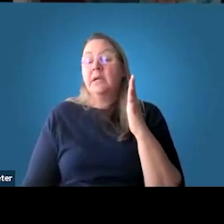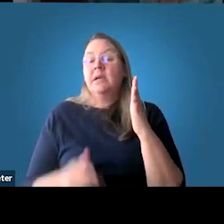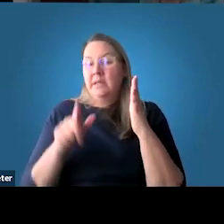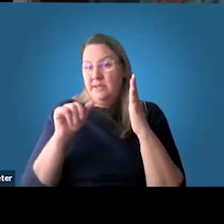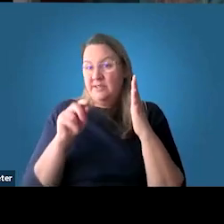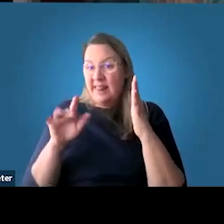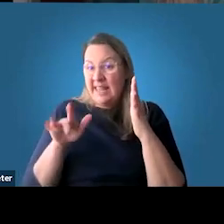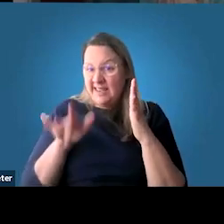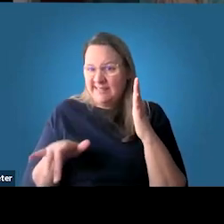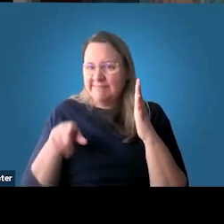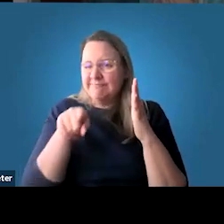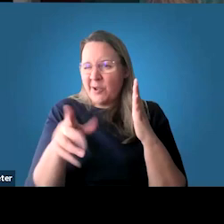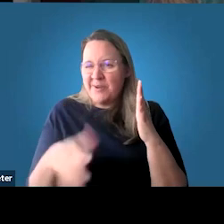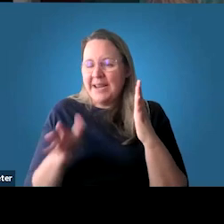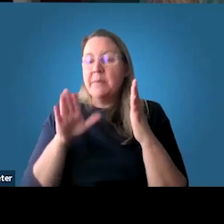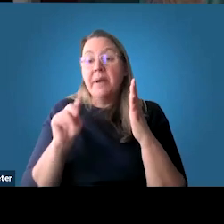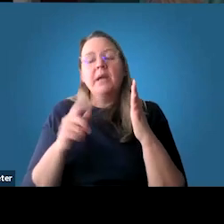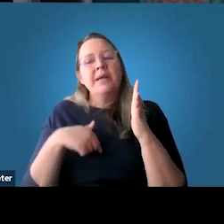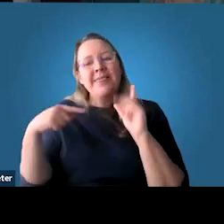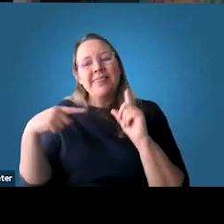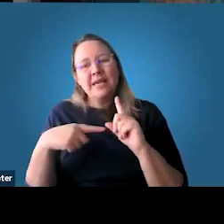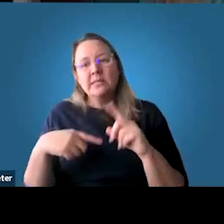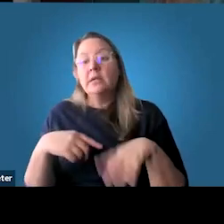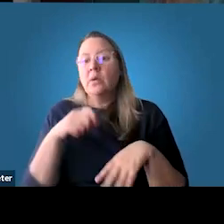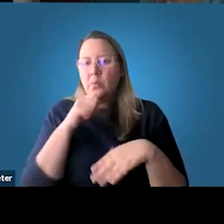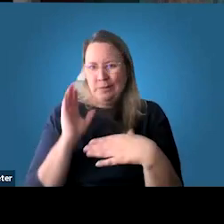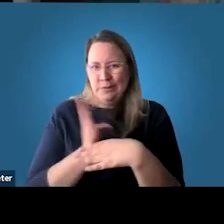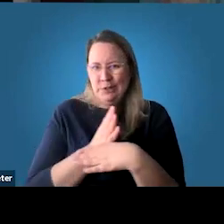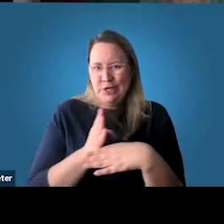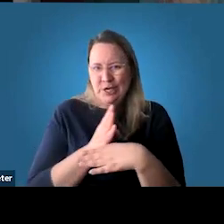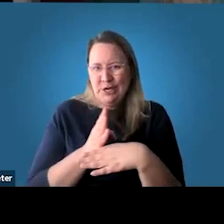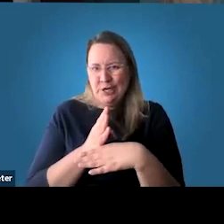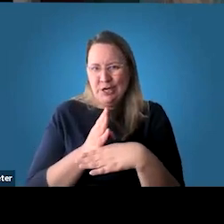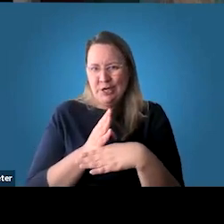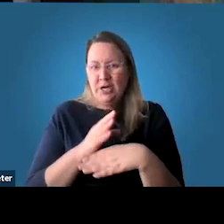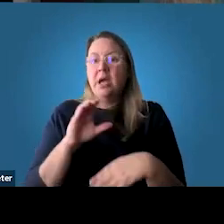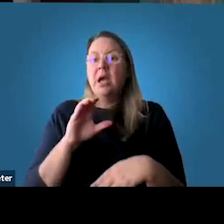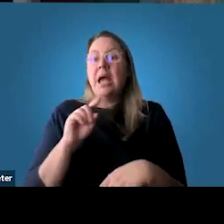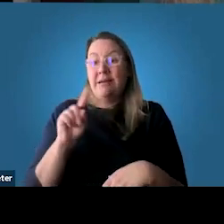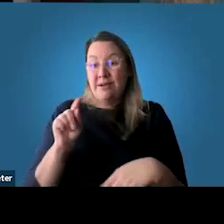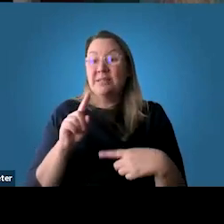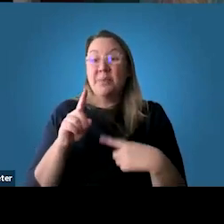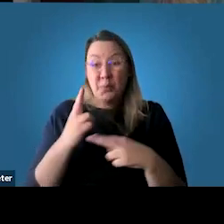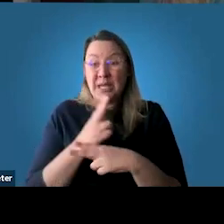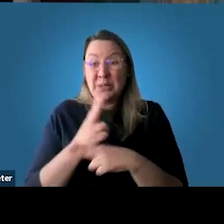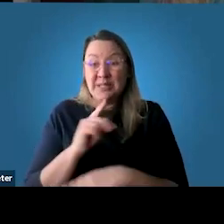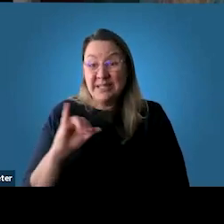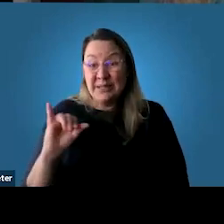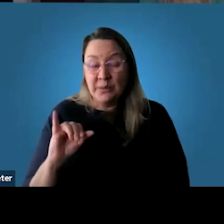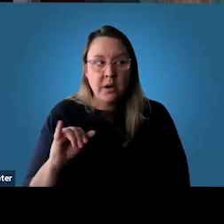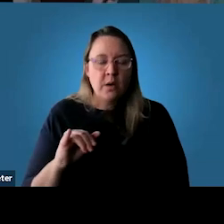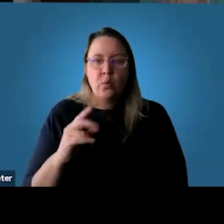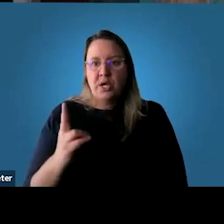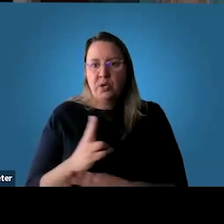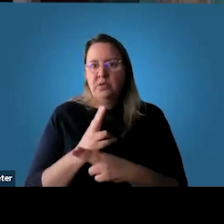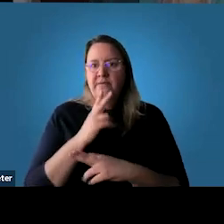the chat, thank you, but this is a worksheet that we don't just share at Cause, we use it too. We found it handy when we're developing